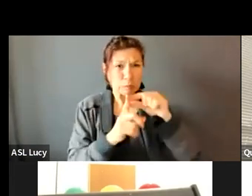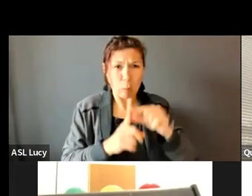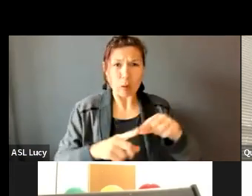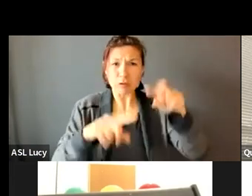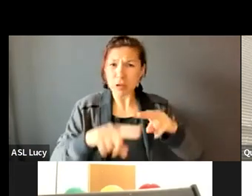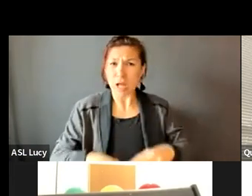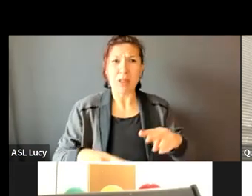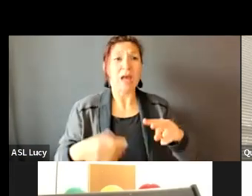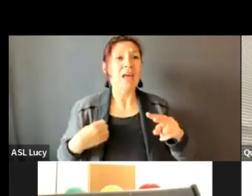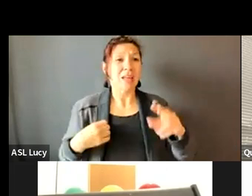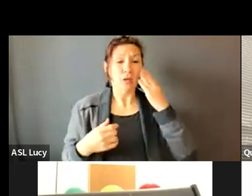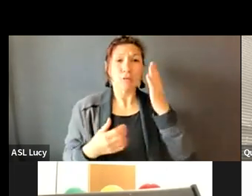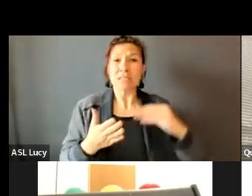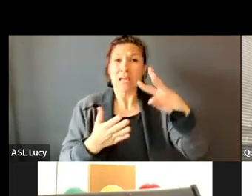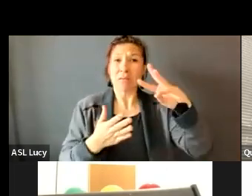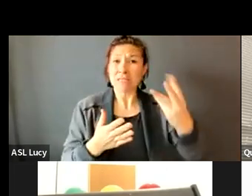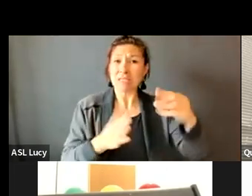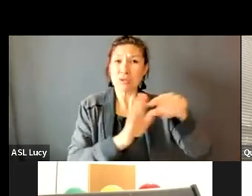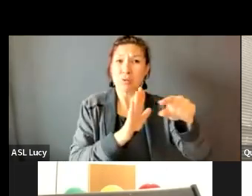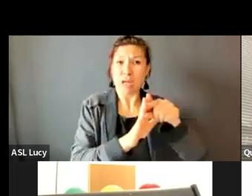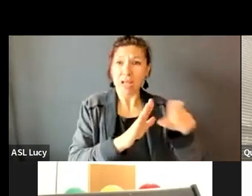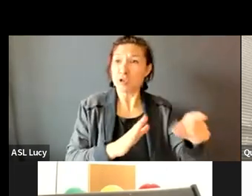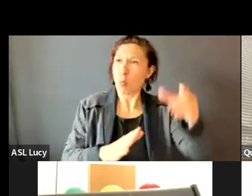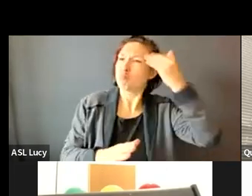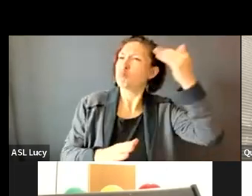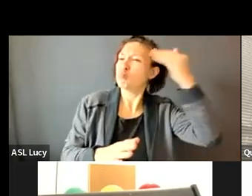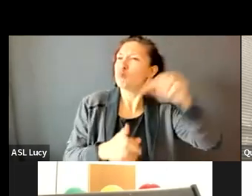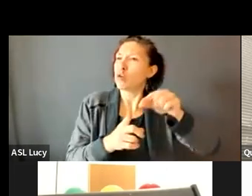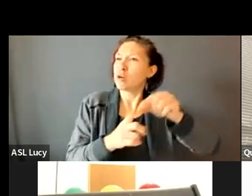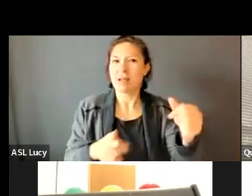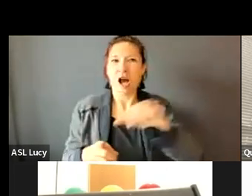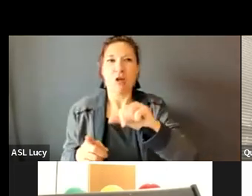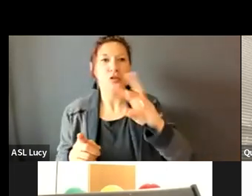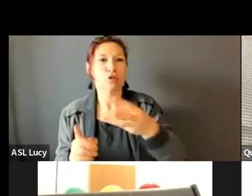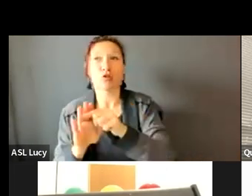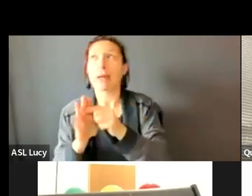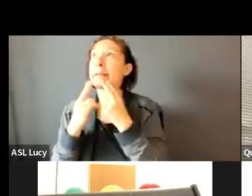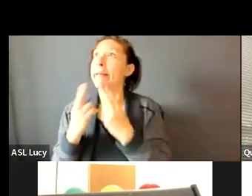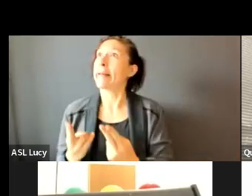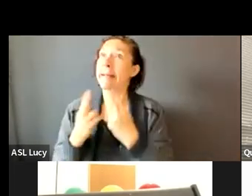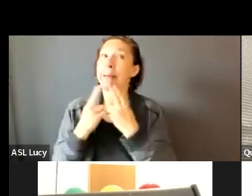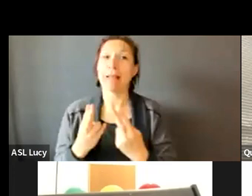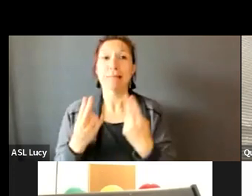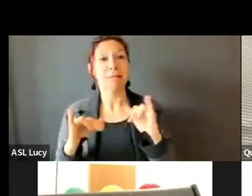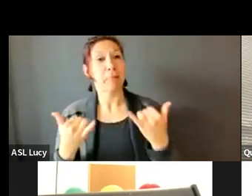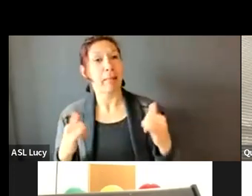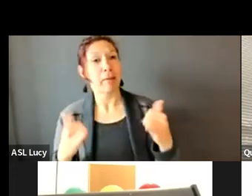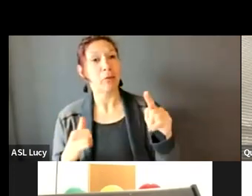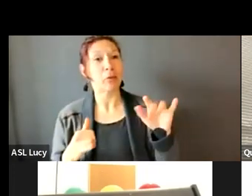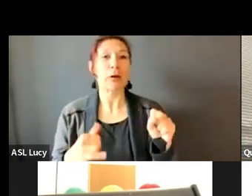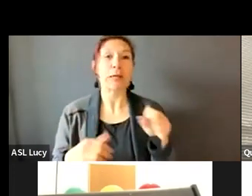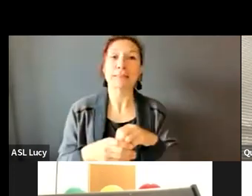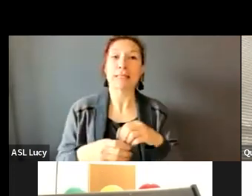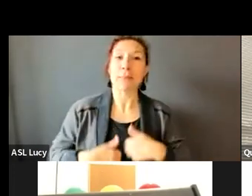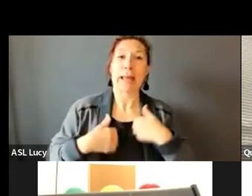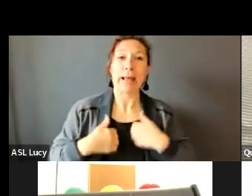and you have sixth graders who are playing with GI Joes in the bathtub and so you know it's a very the Young Folks are really different and at